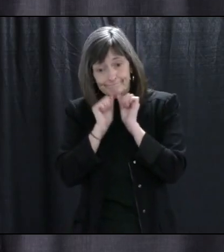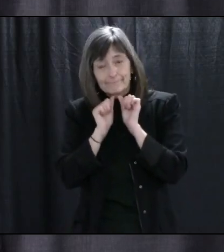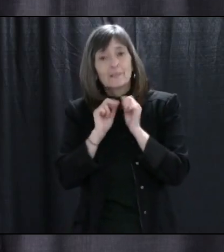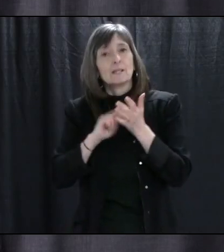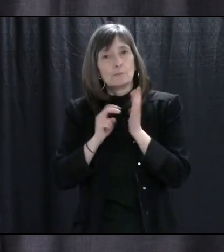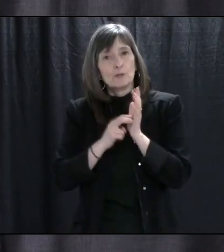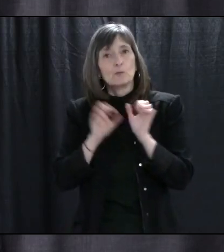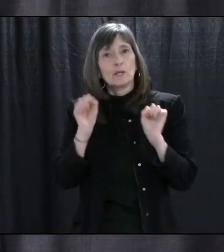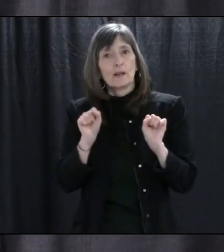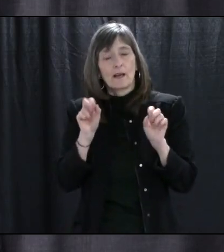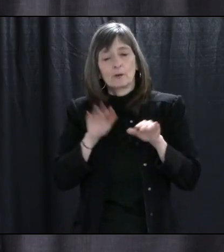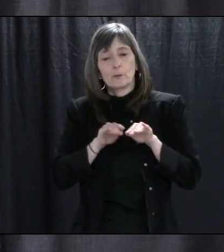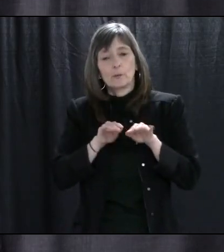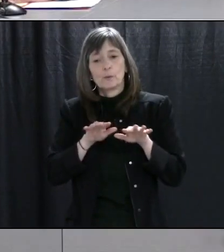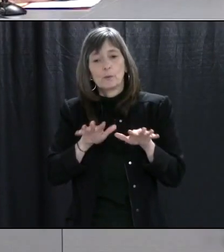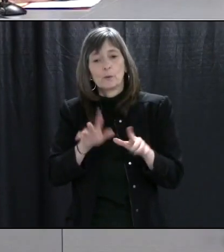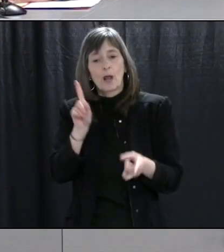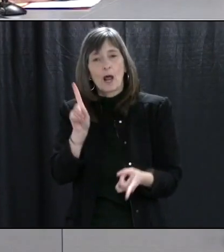province. Thank you.